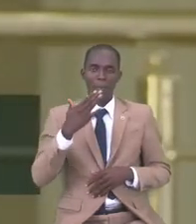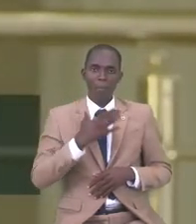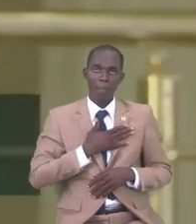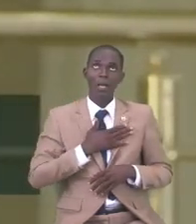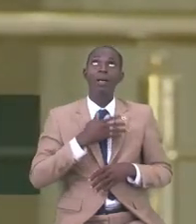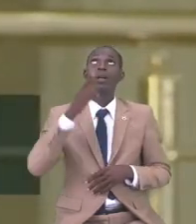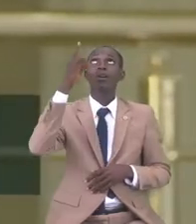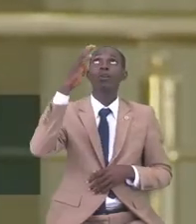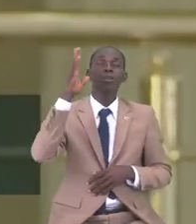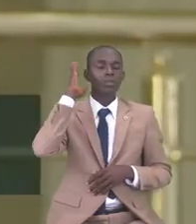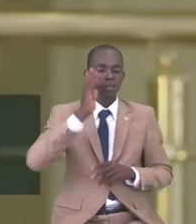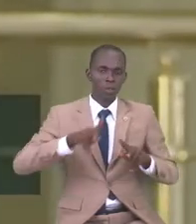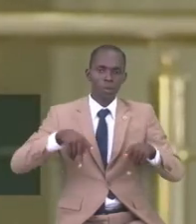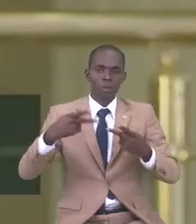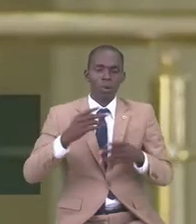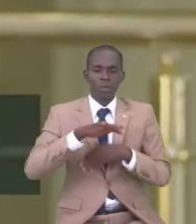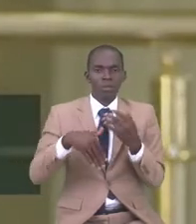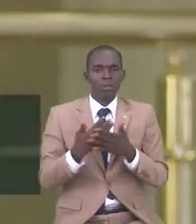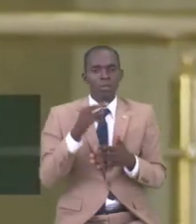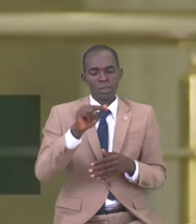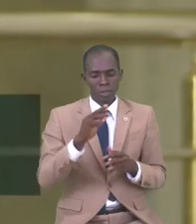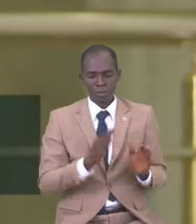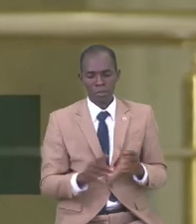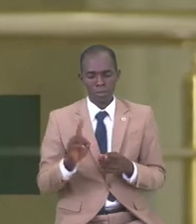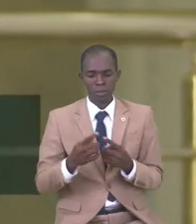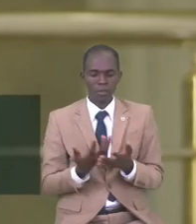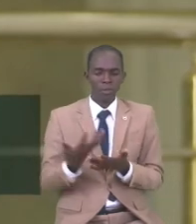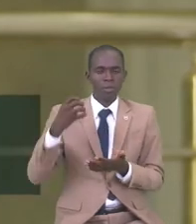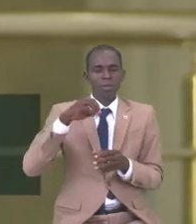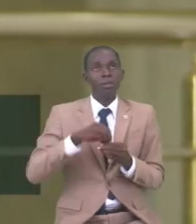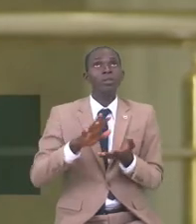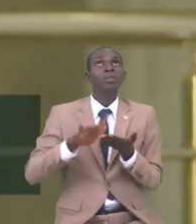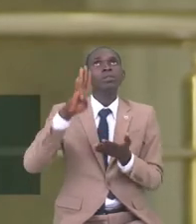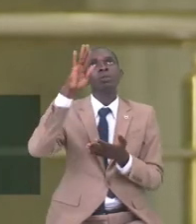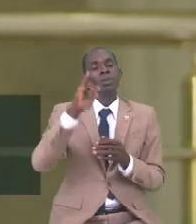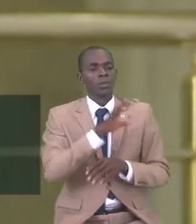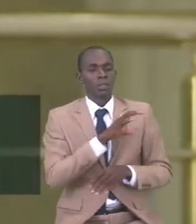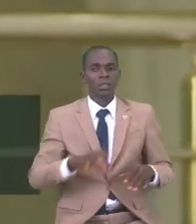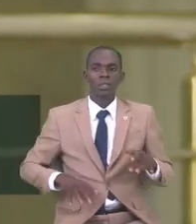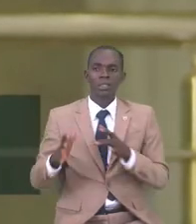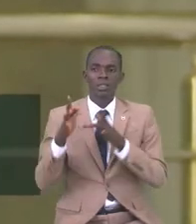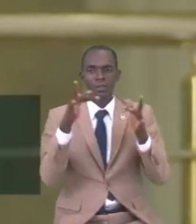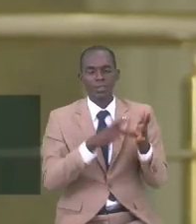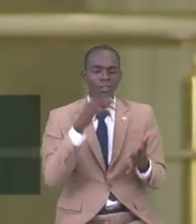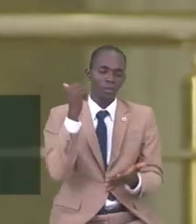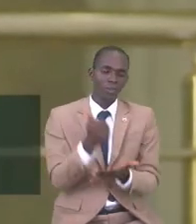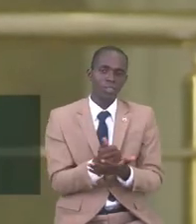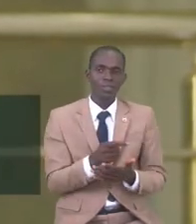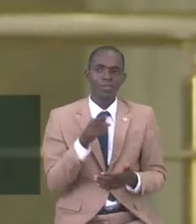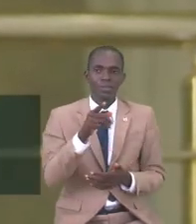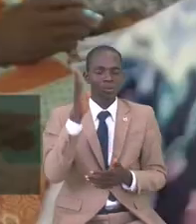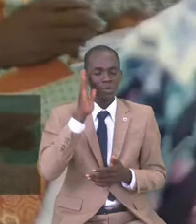supply all your needs according to his riches in glory by Christ Jesus. You'll be